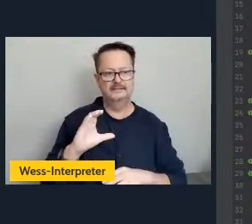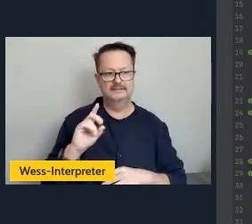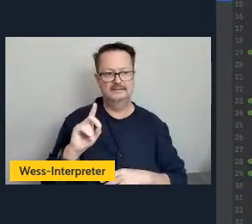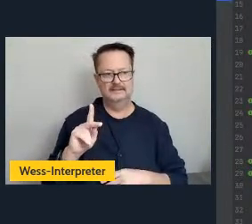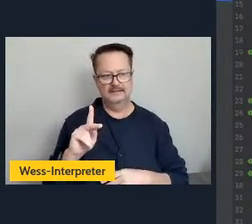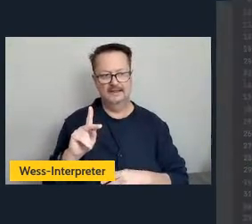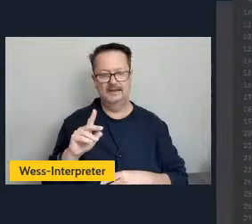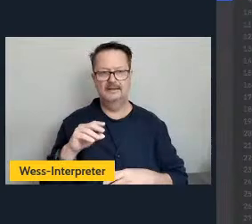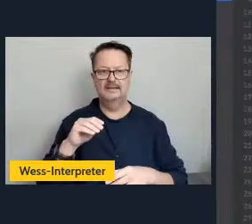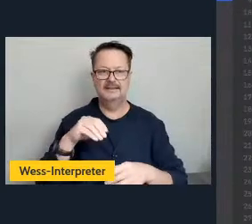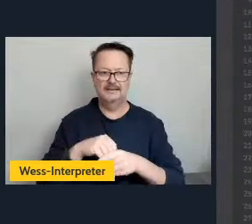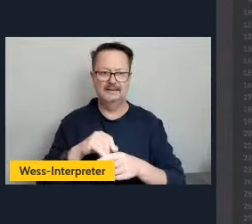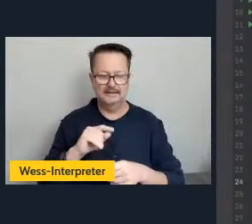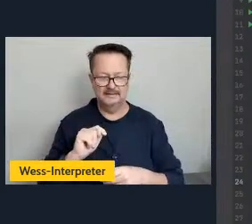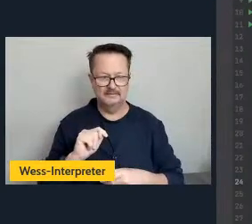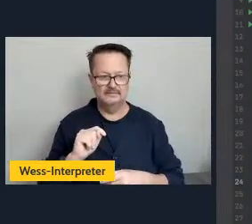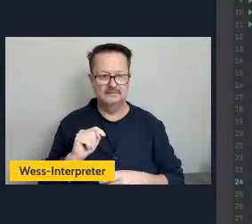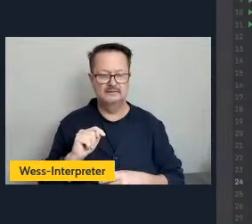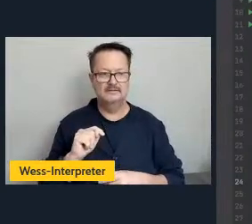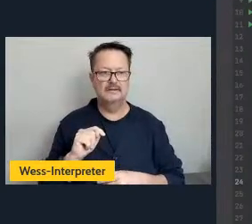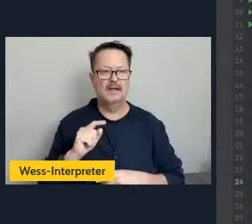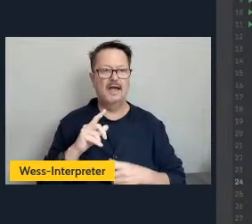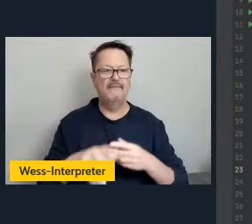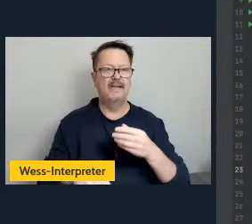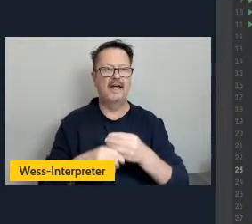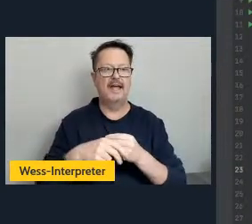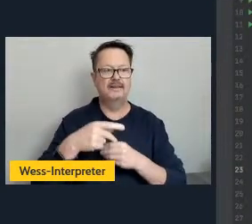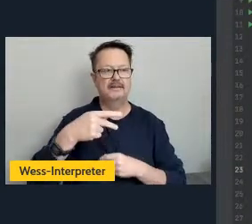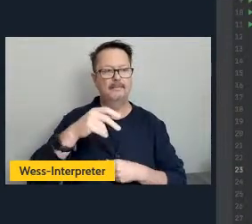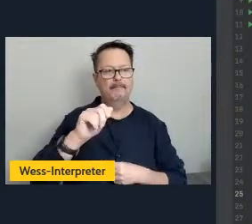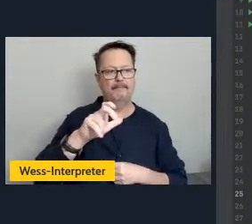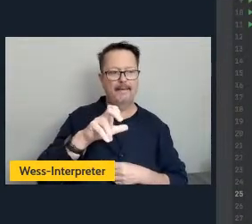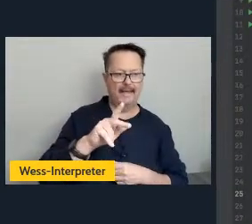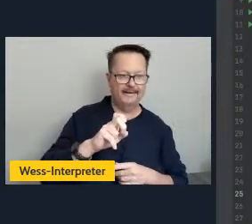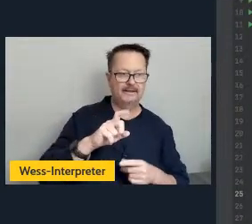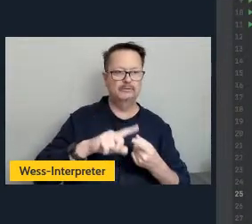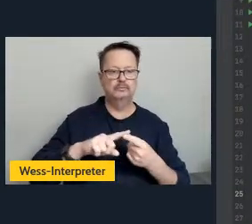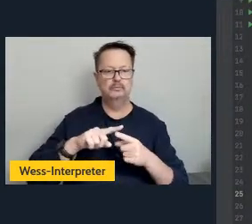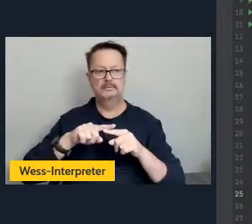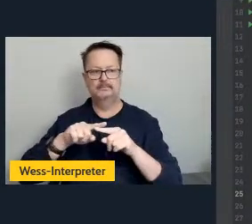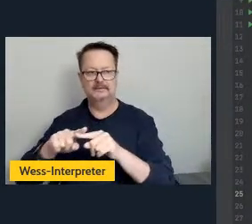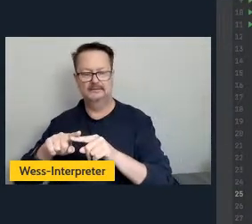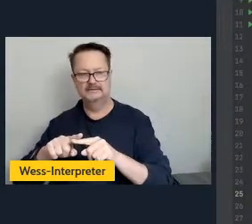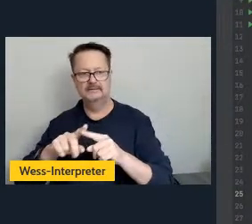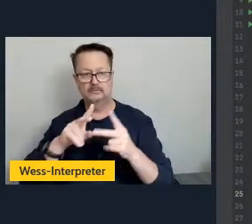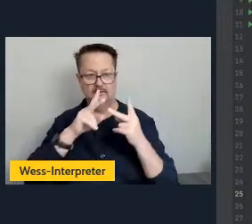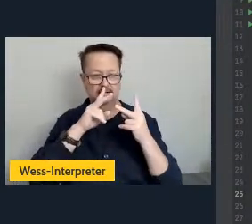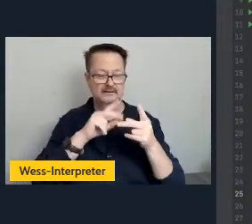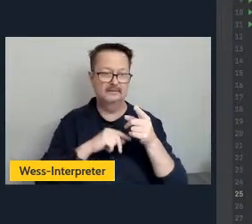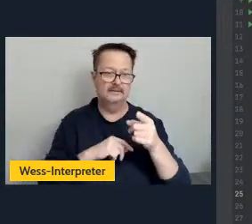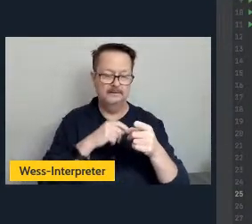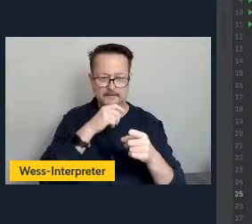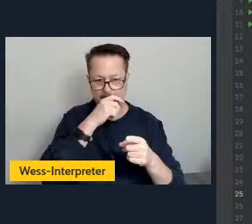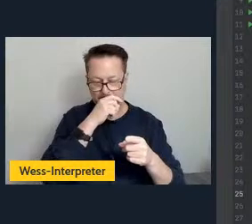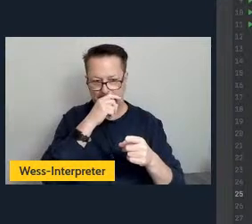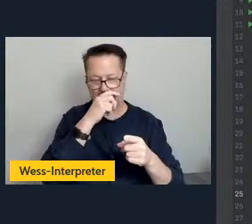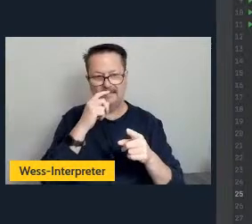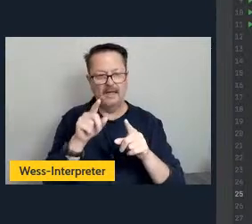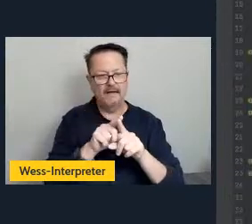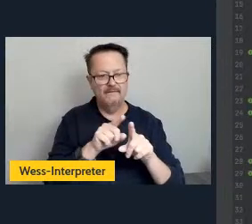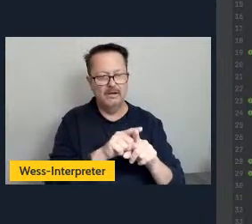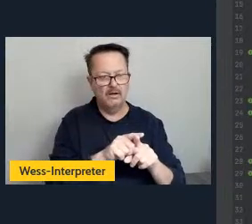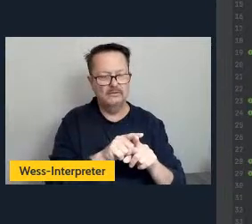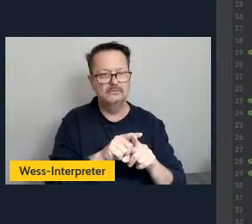I've added the package to the dependencies, as you can see here. And I have also